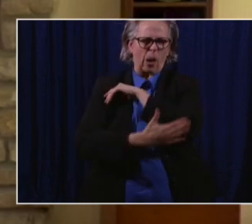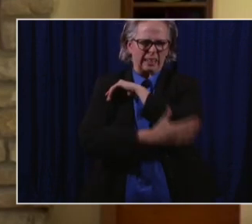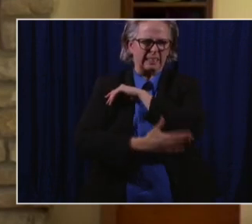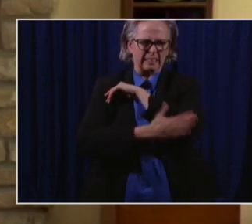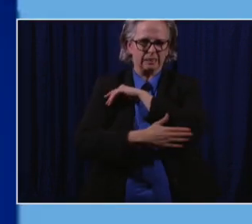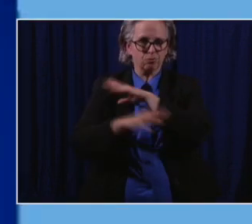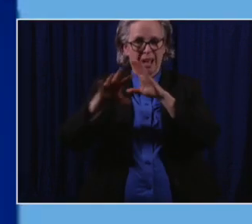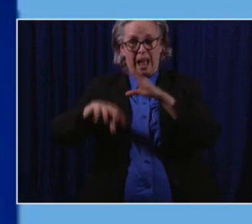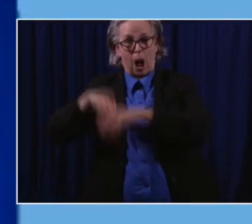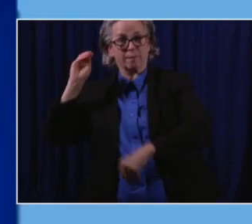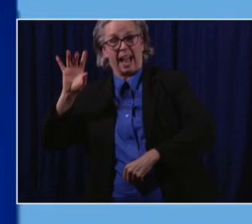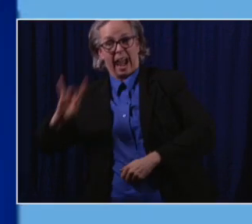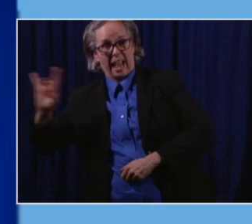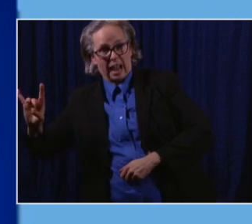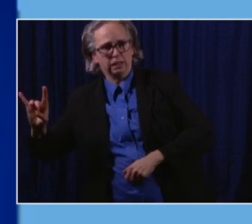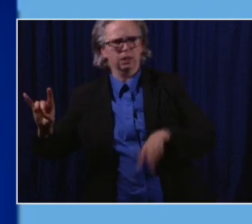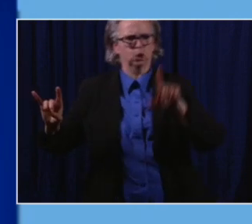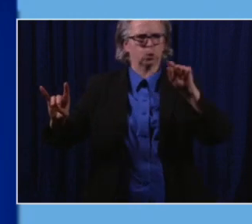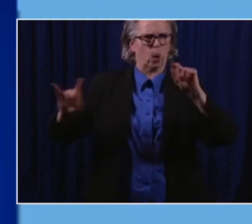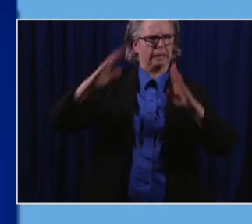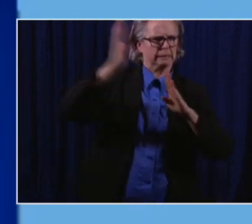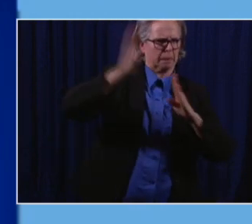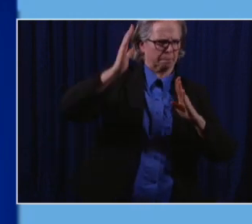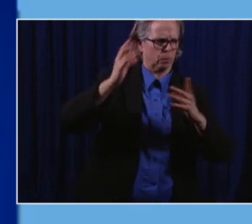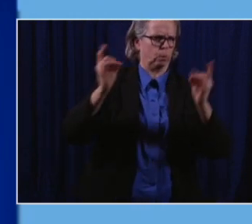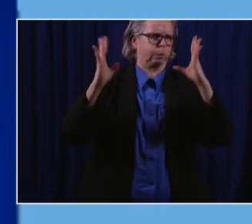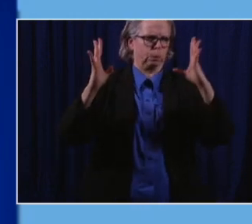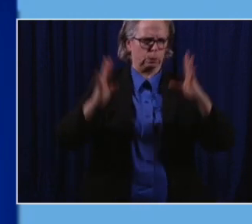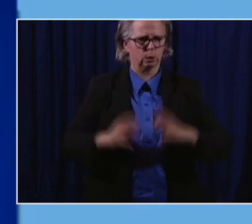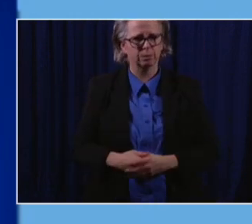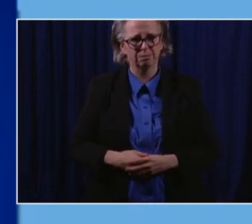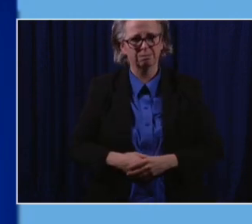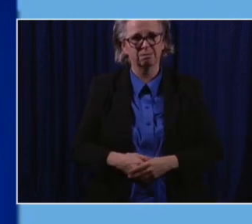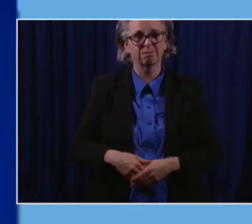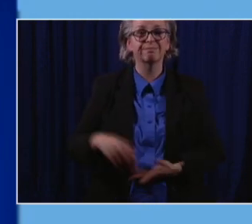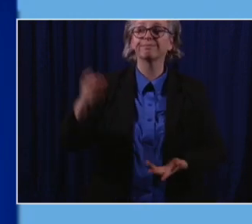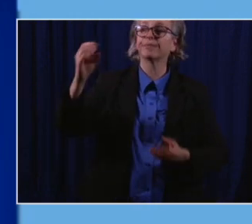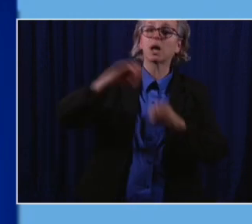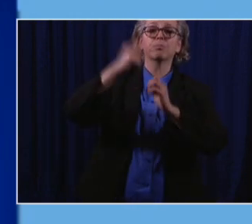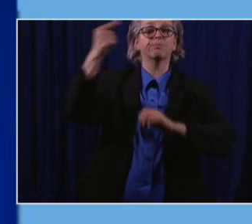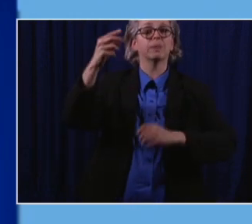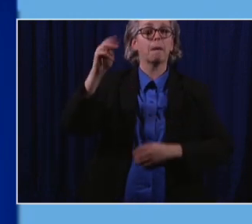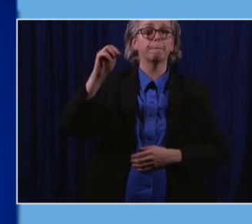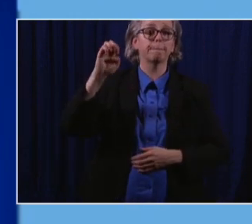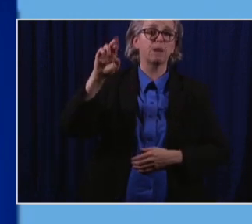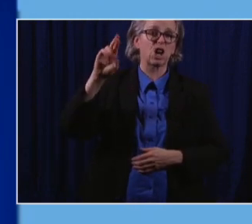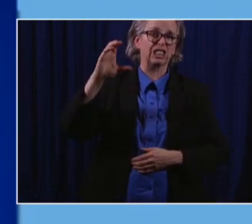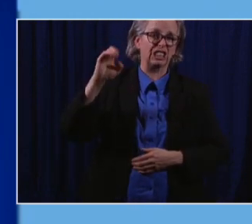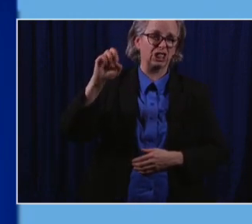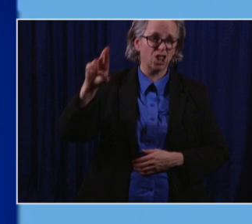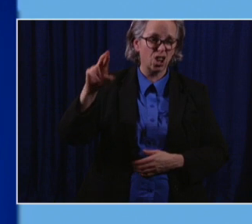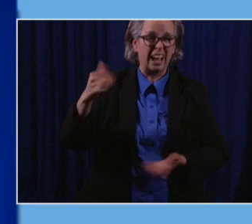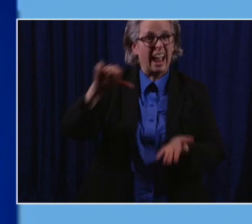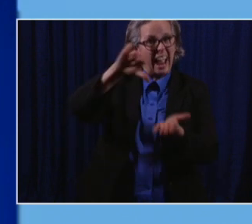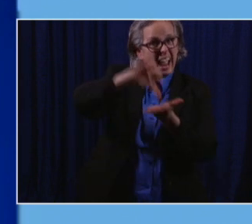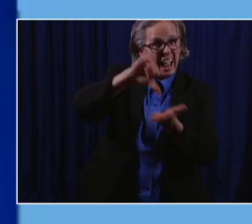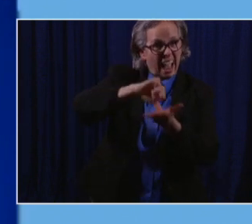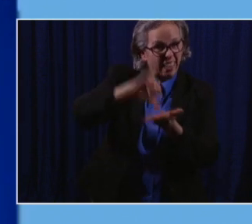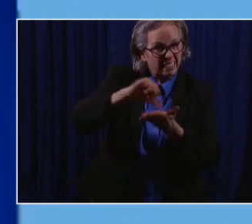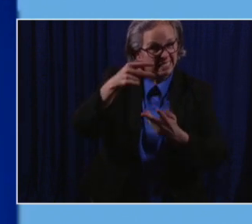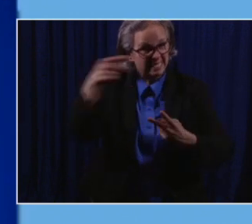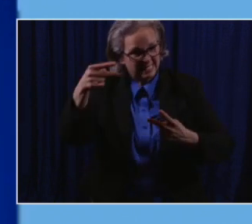And again, we start with Mercer. Athens is now number 2. It looks like Putnam,